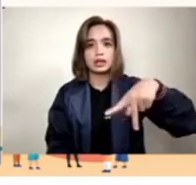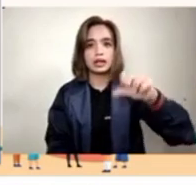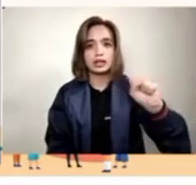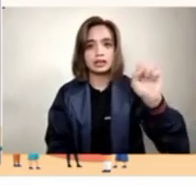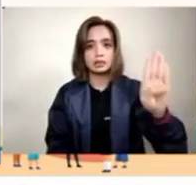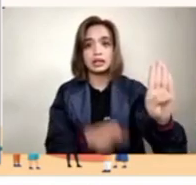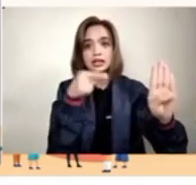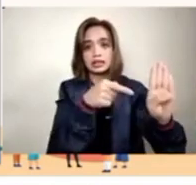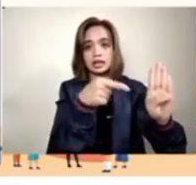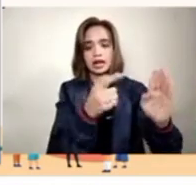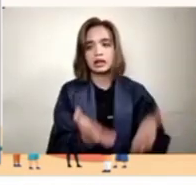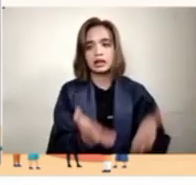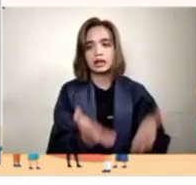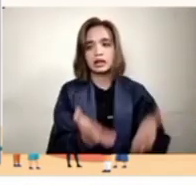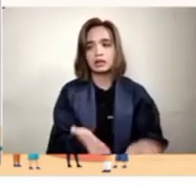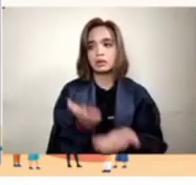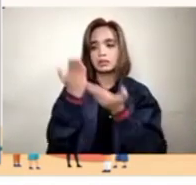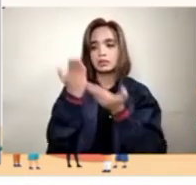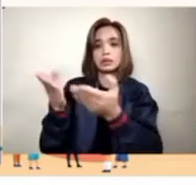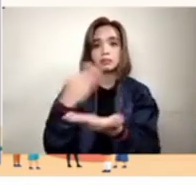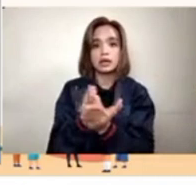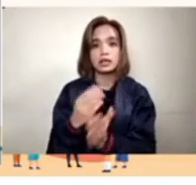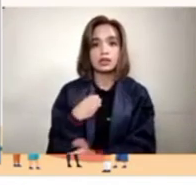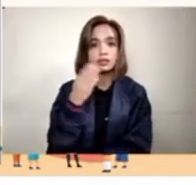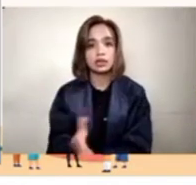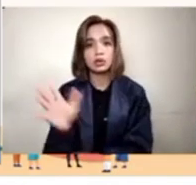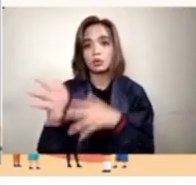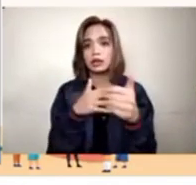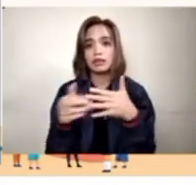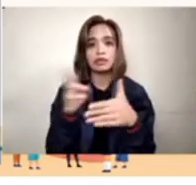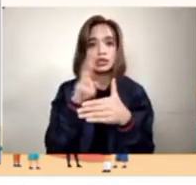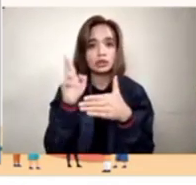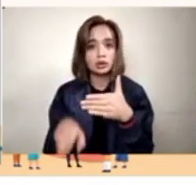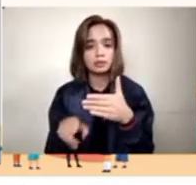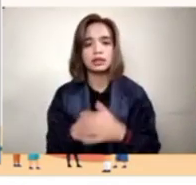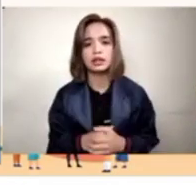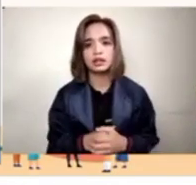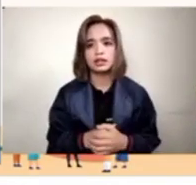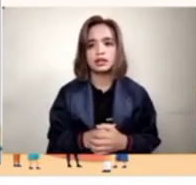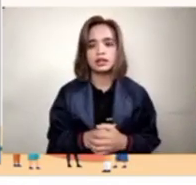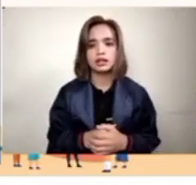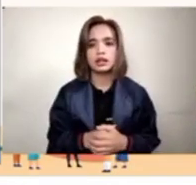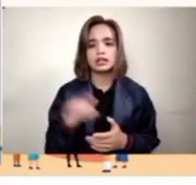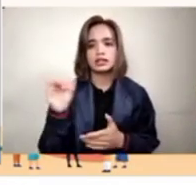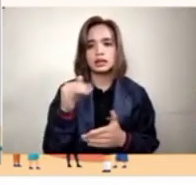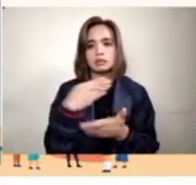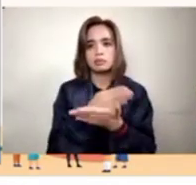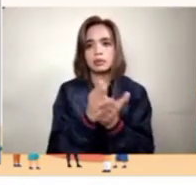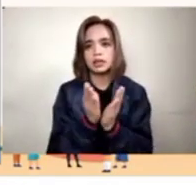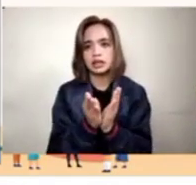The HRMPSB shall submit to the budget officer the comparative assessment result for